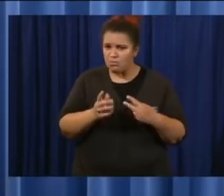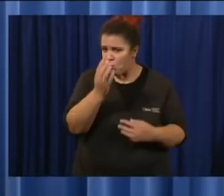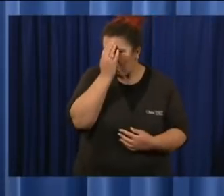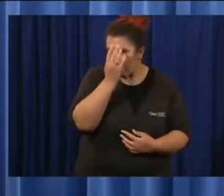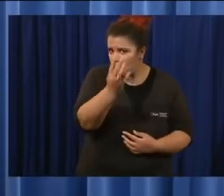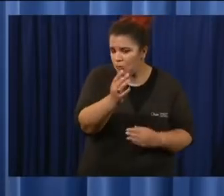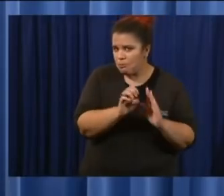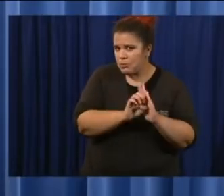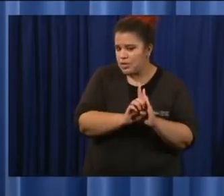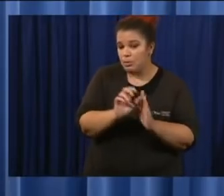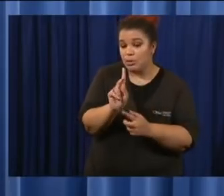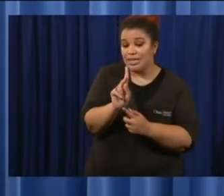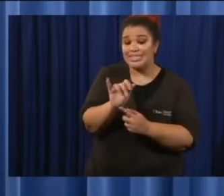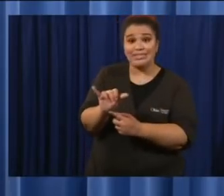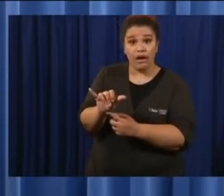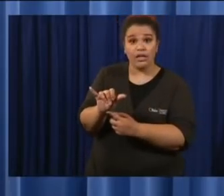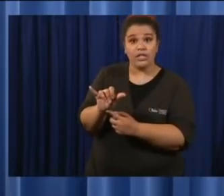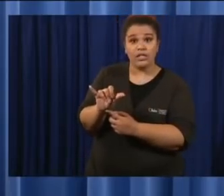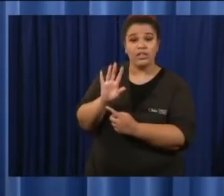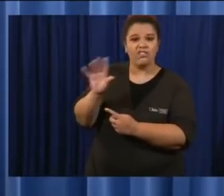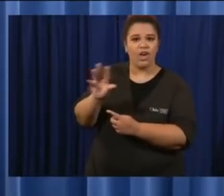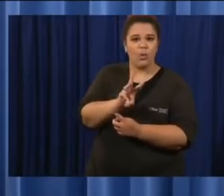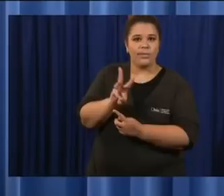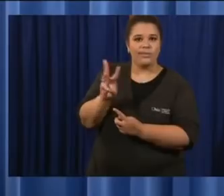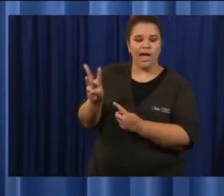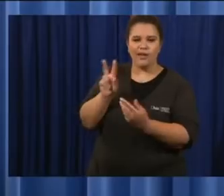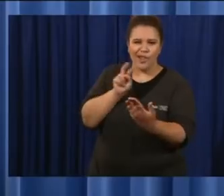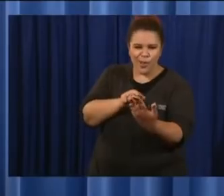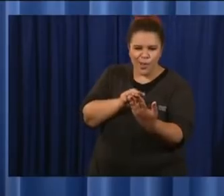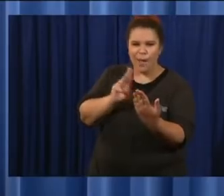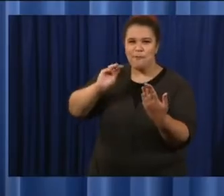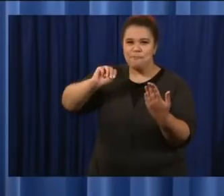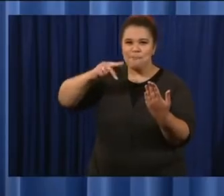shows a map of where you can go and get tested.